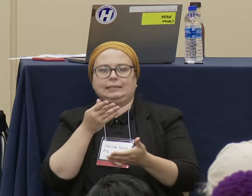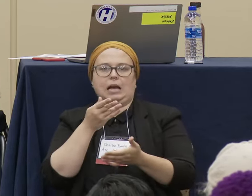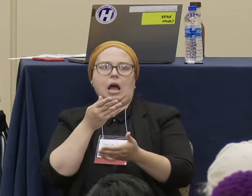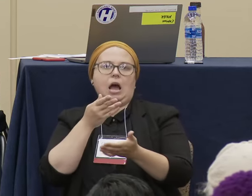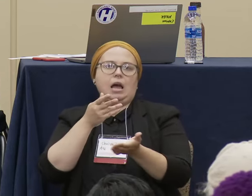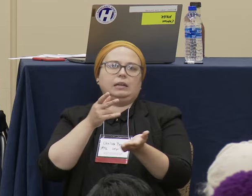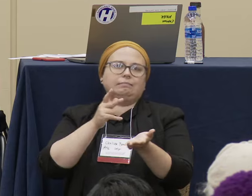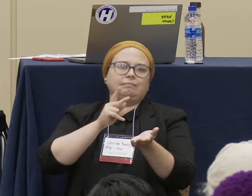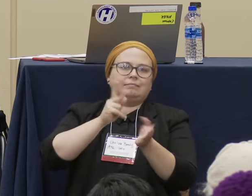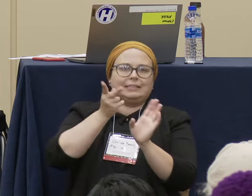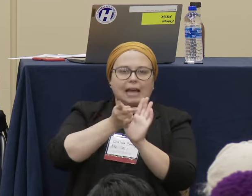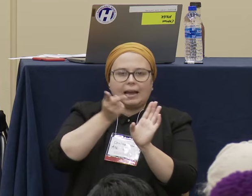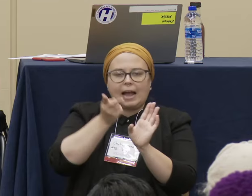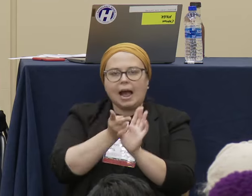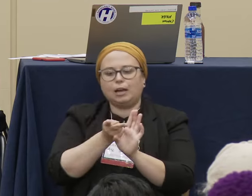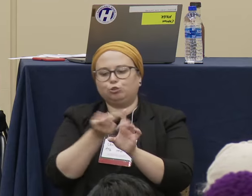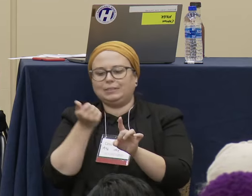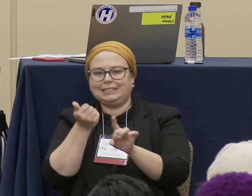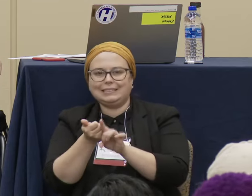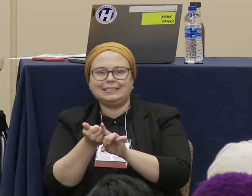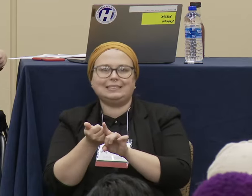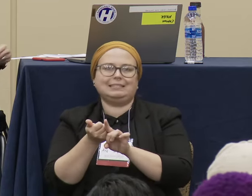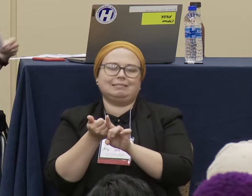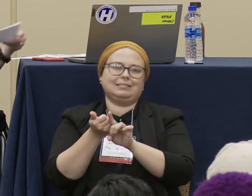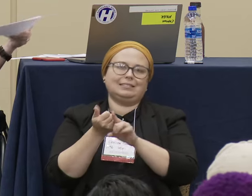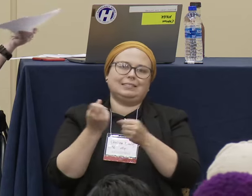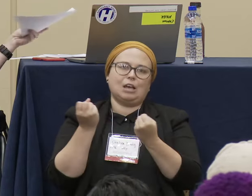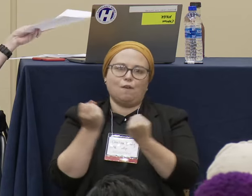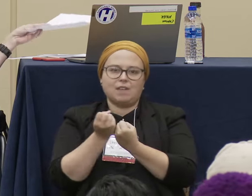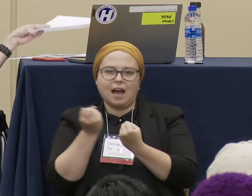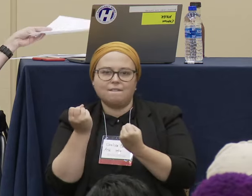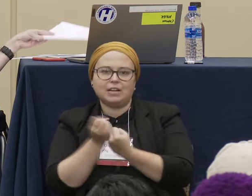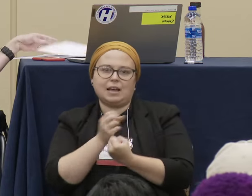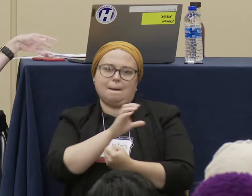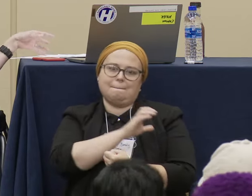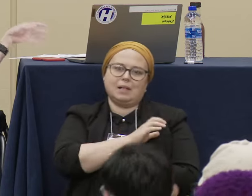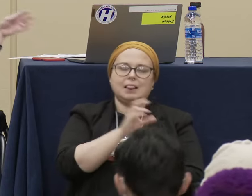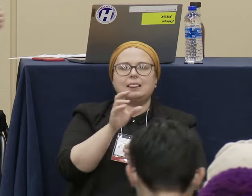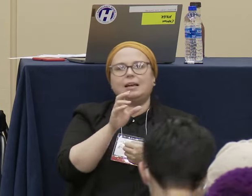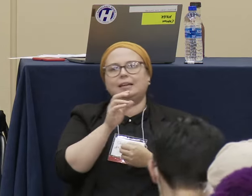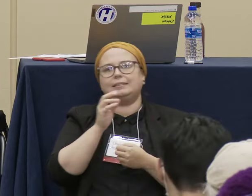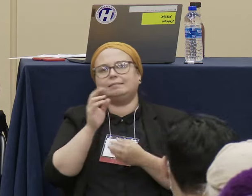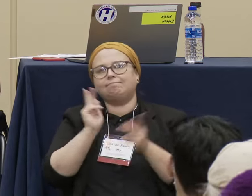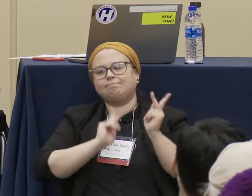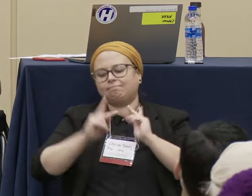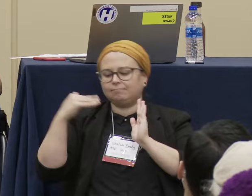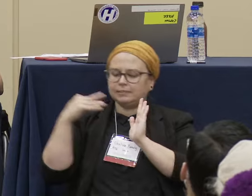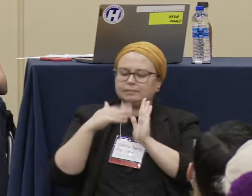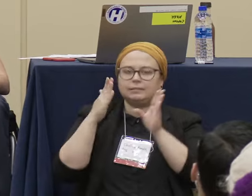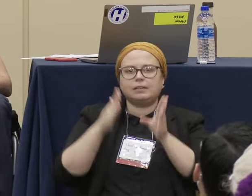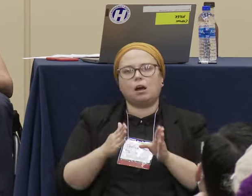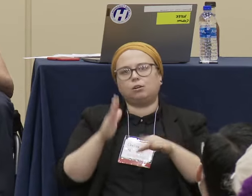and prison and police, abolitionists and scholars on the left. Thank you.